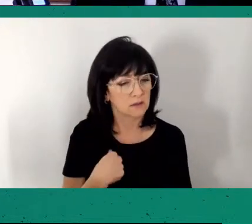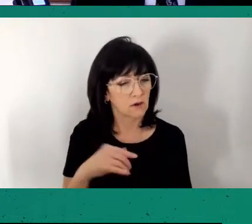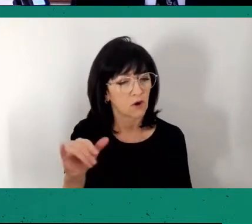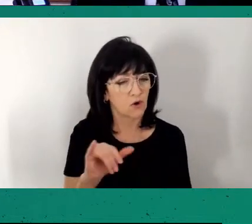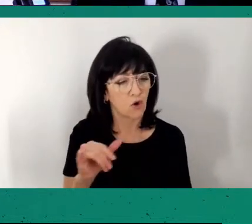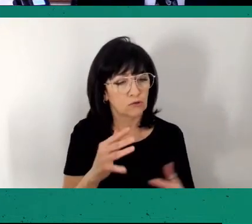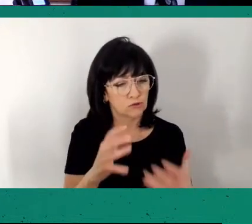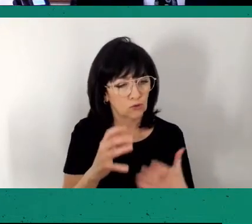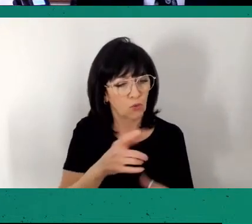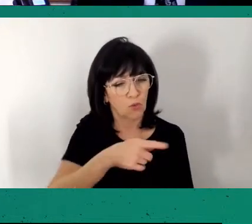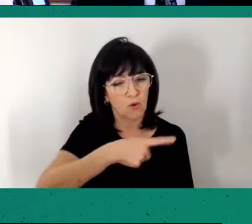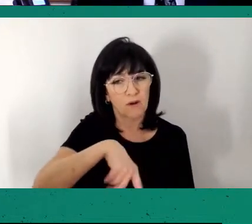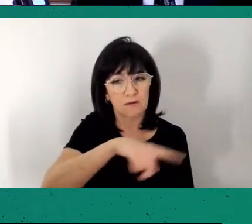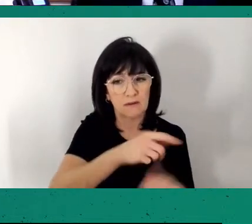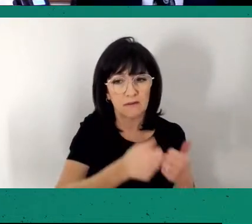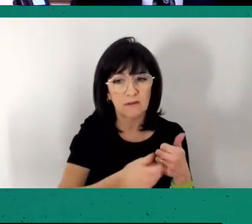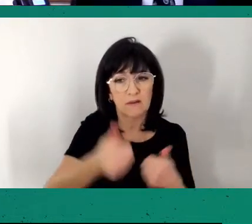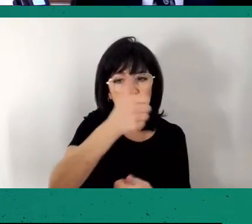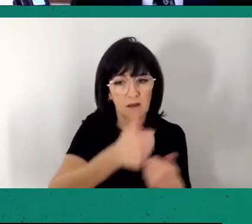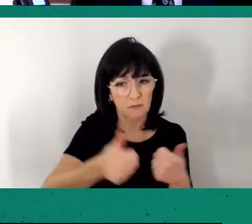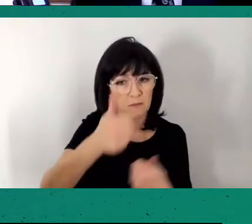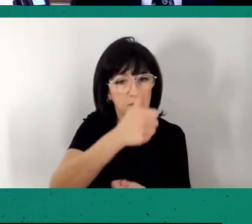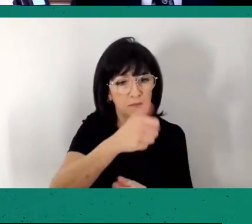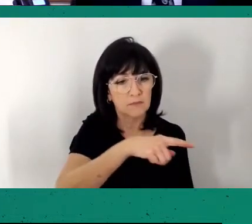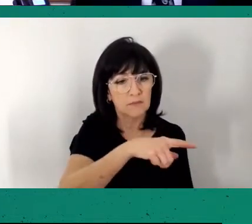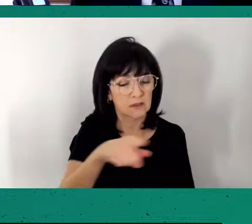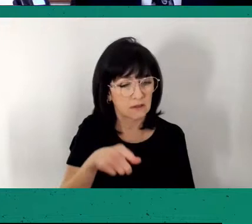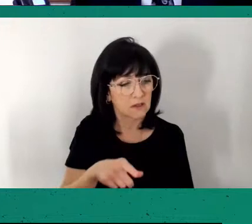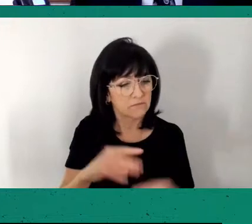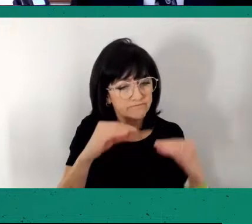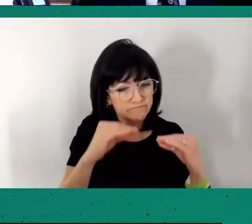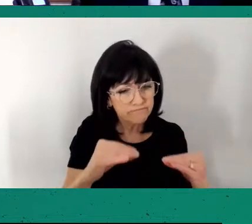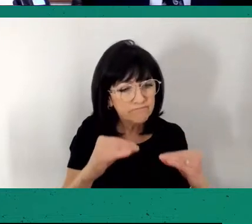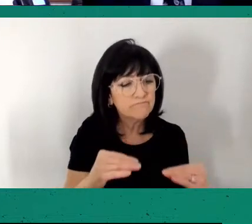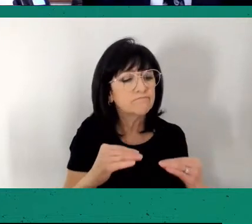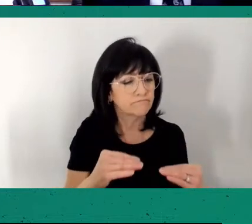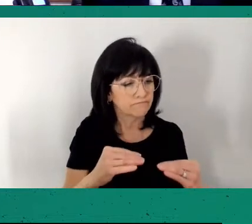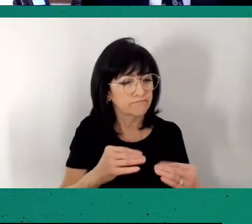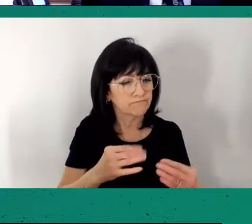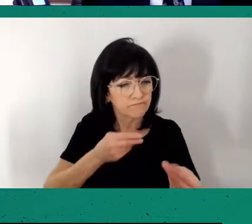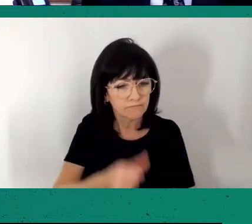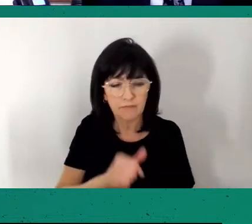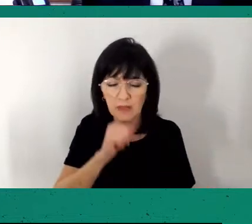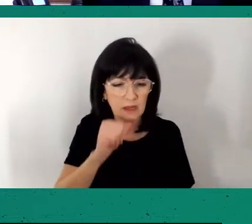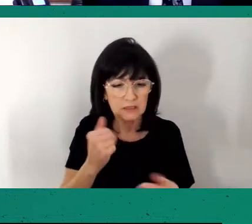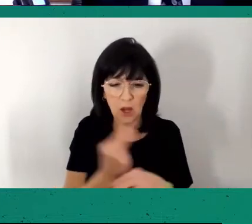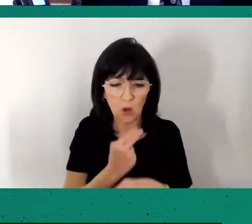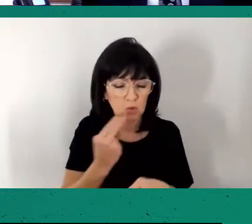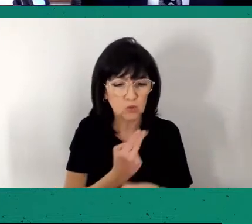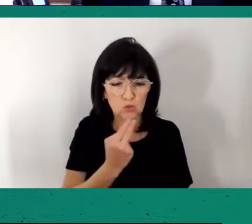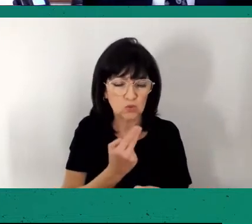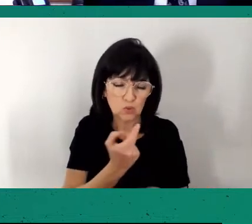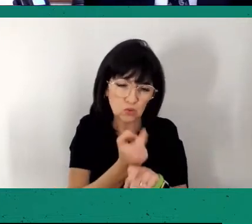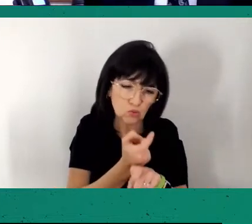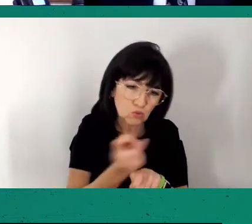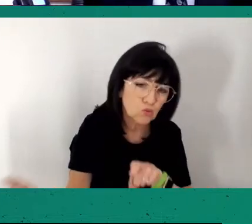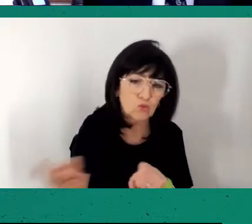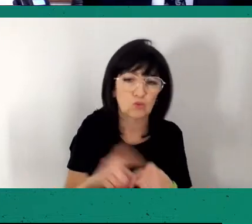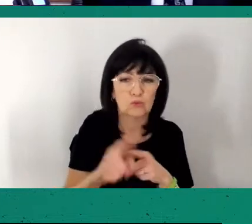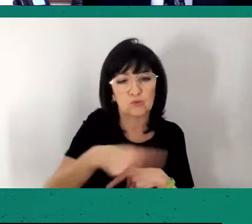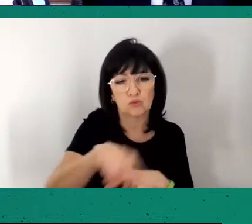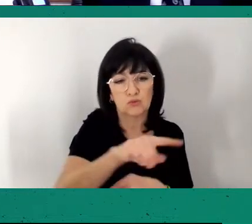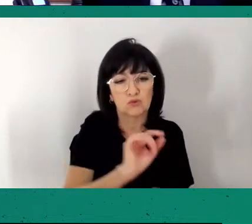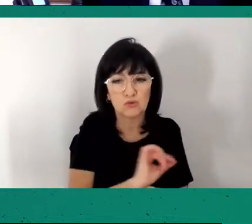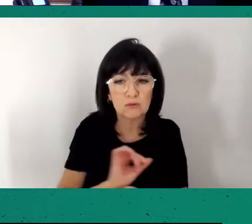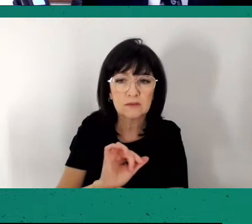overseers to deal mildly and gently with their Negroes and not use cruelty towards them." Education, in